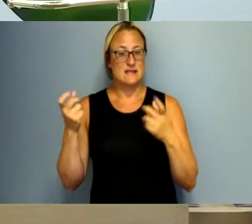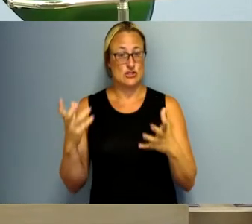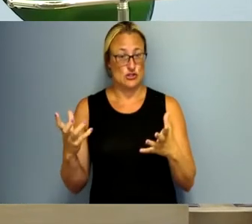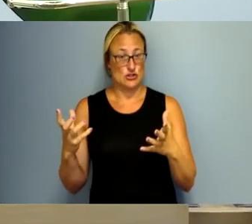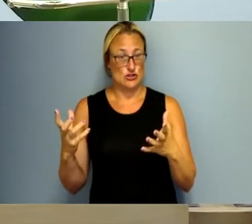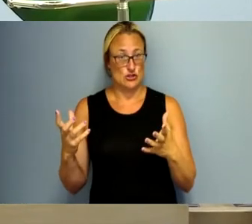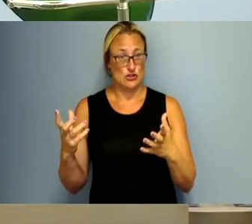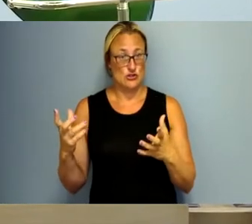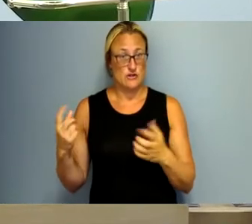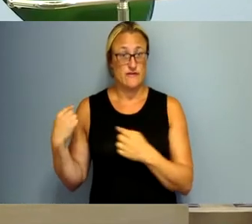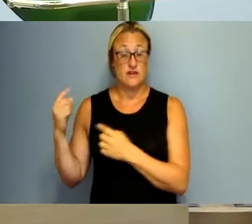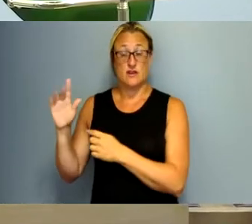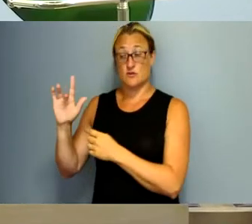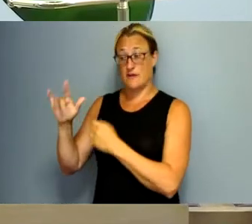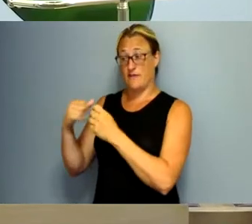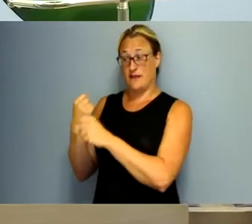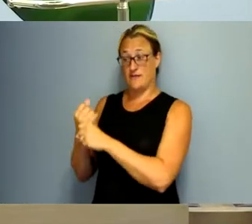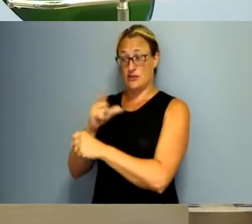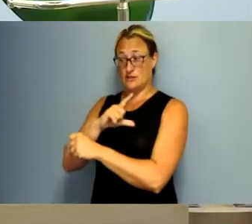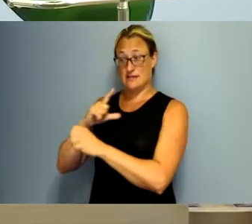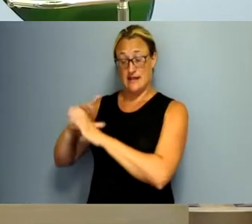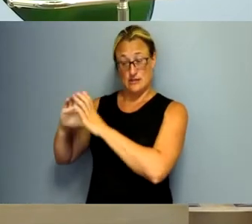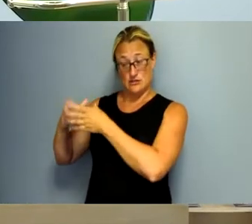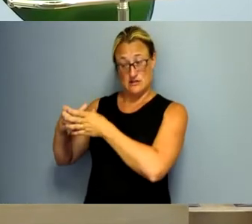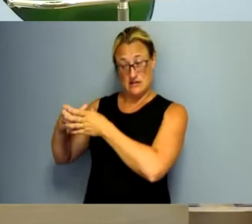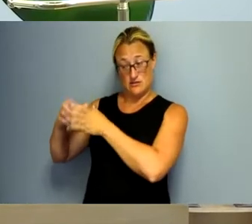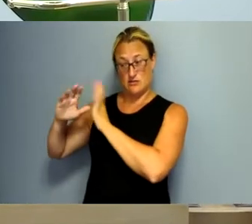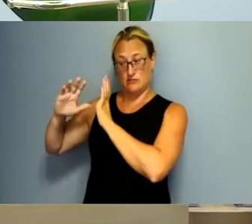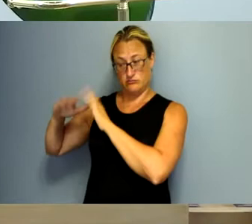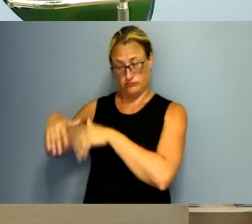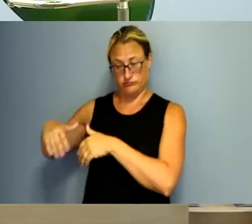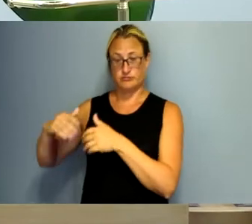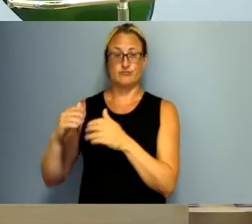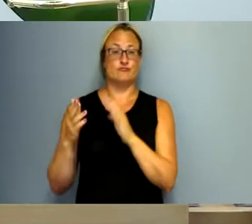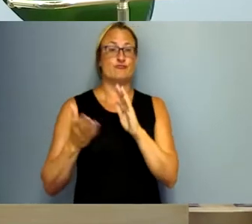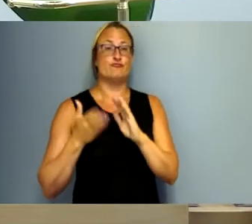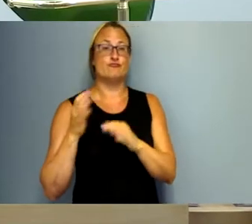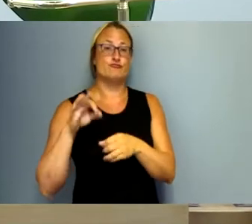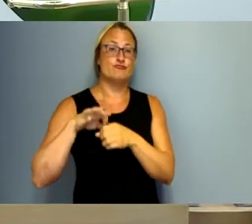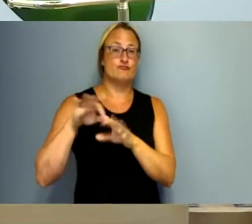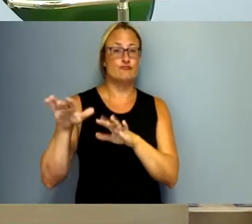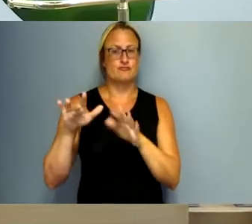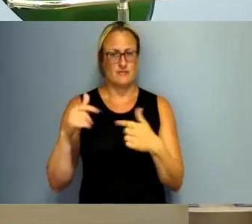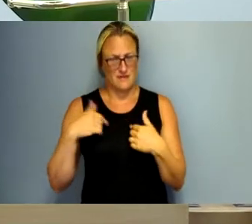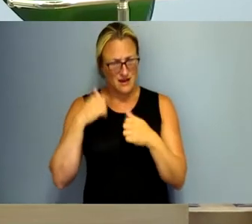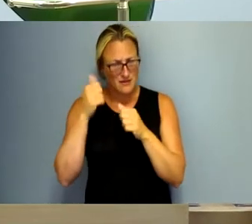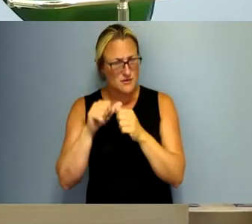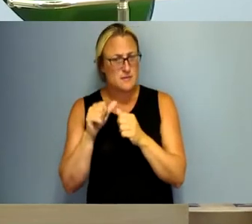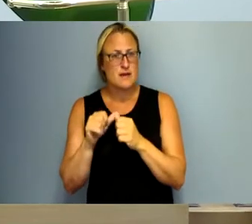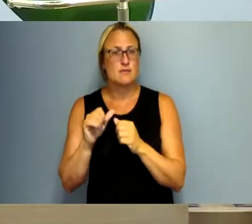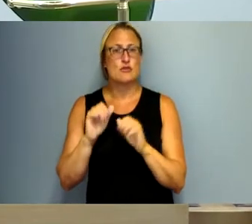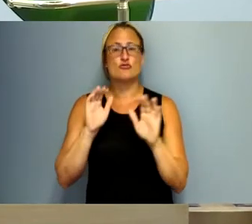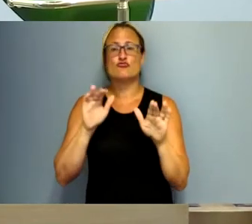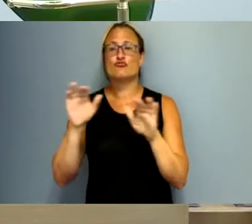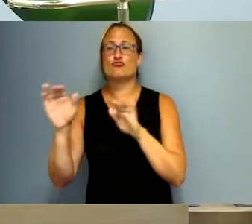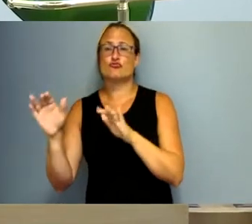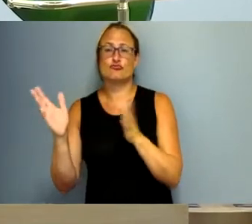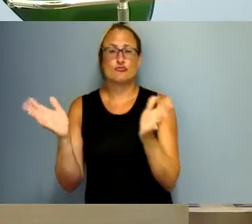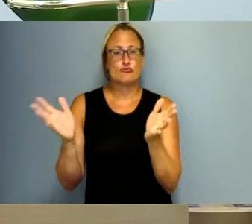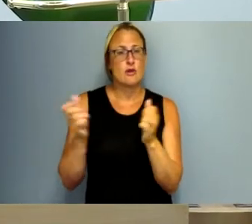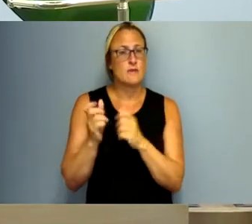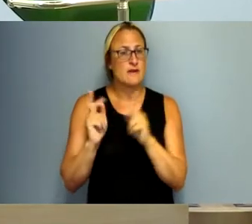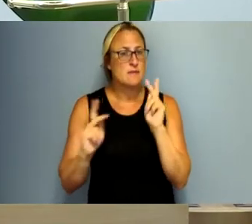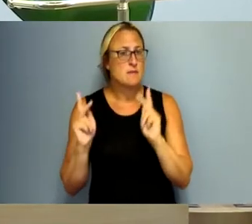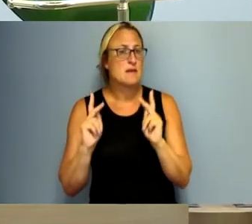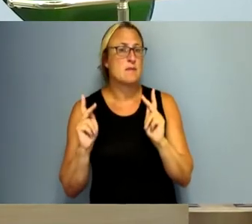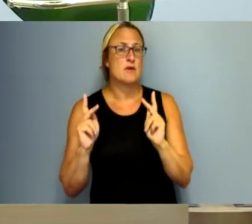25 years in the legislature. I remember going around knocking on doors, and there were a lot of comments